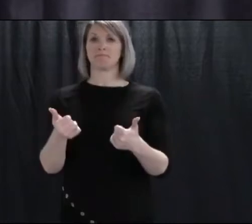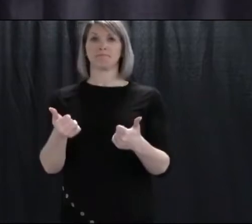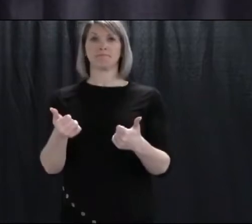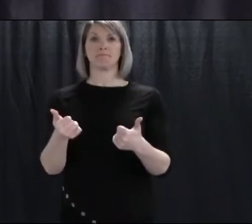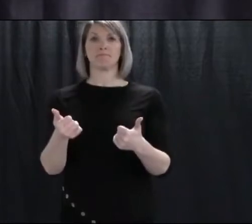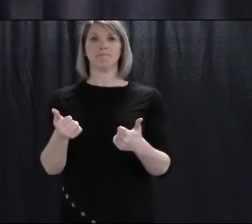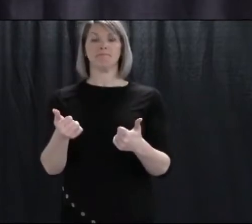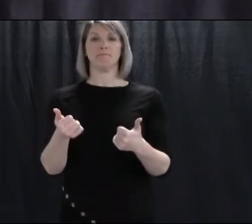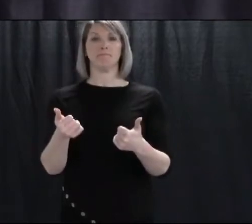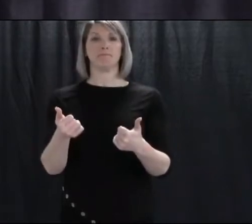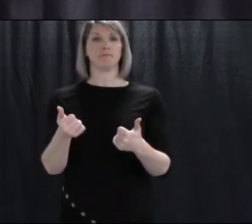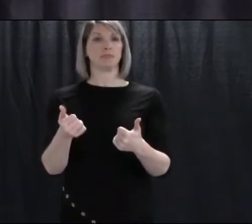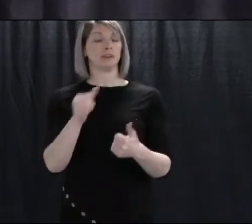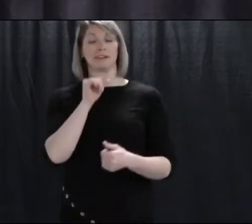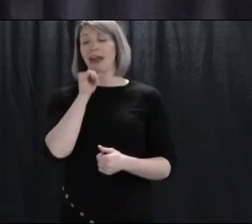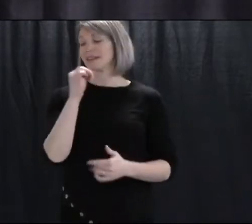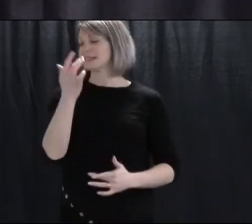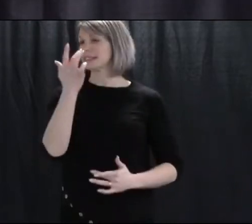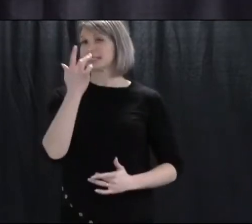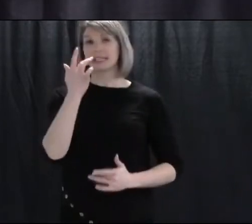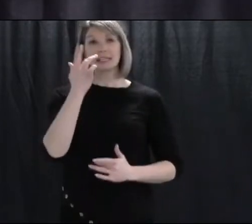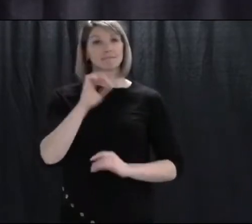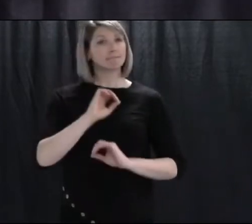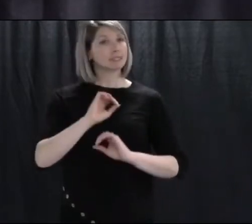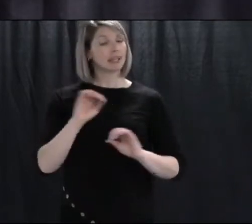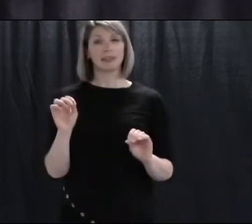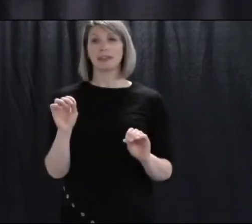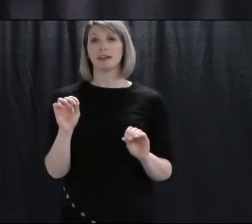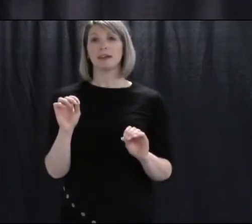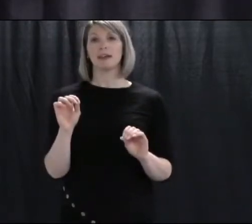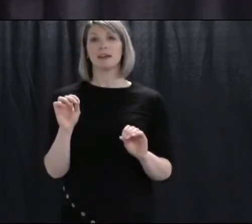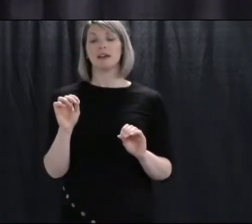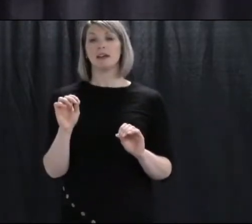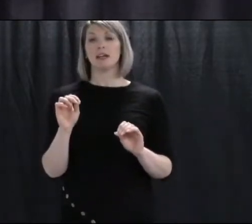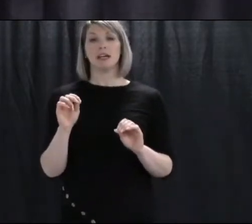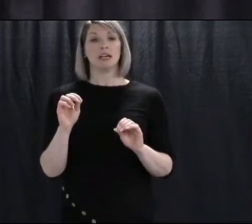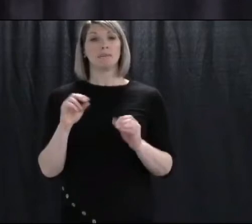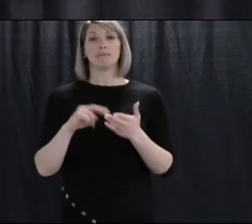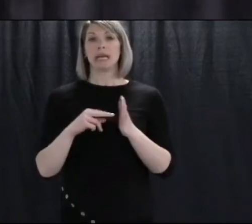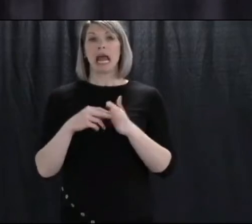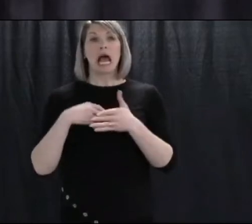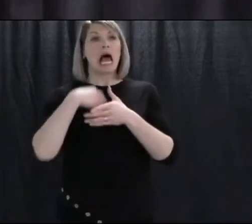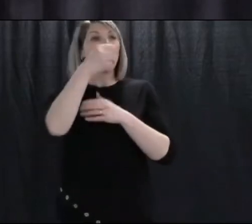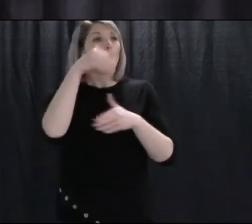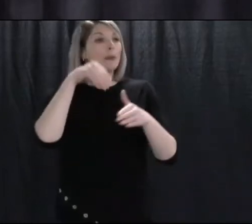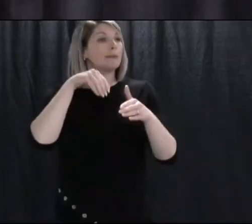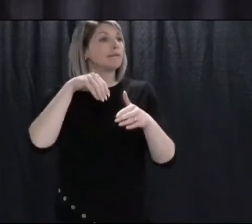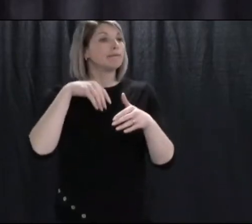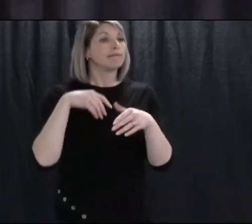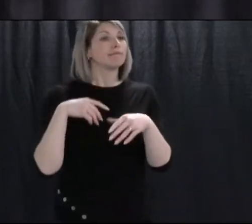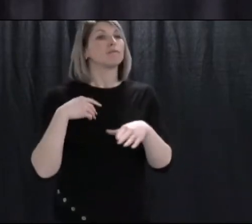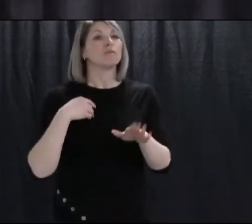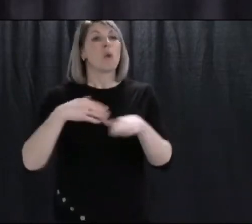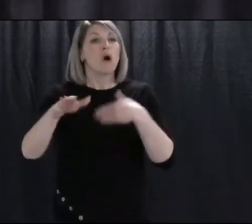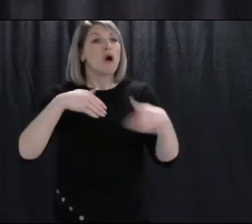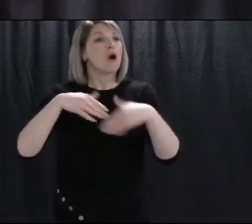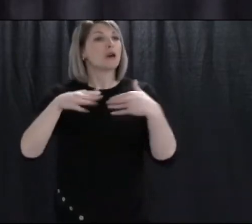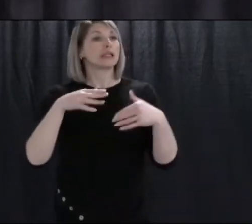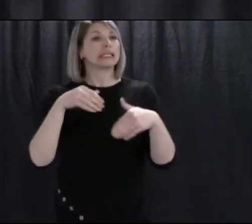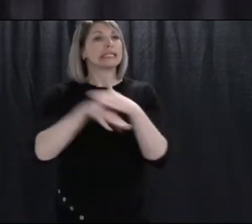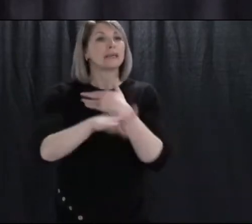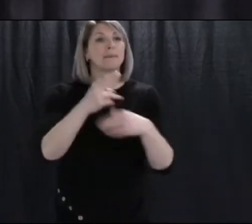you, obviously stay at home unless don't go to any other buildings or businesses or anything like that unless at